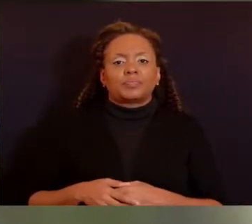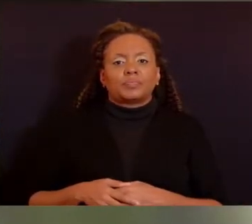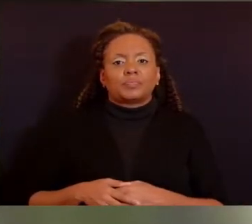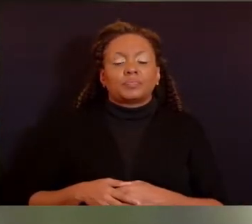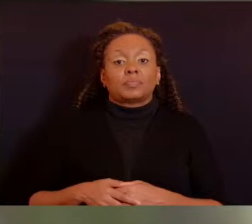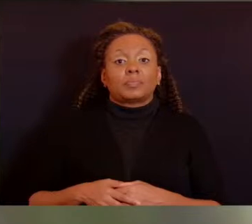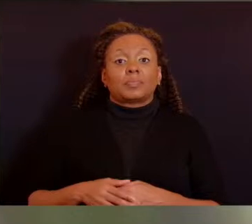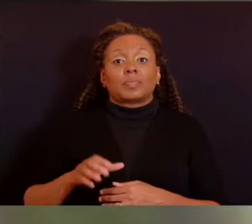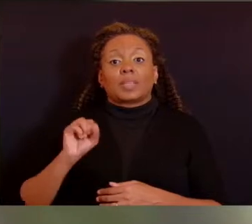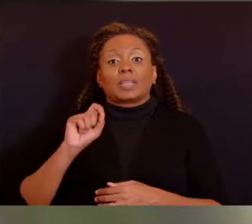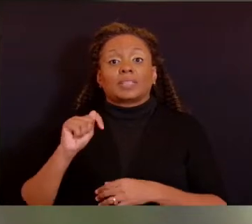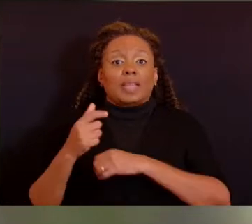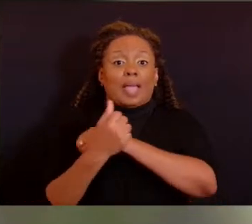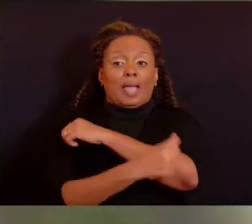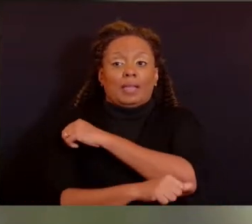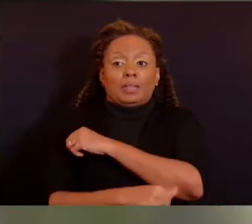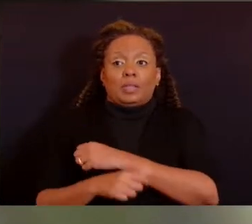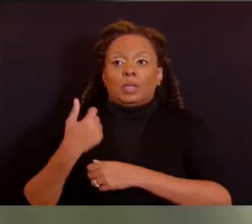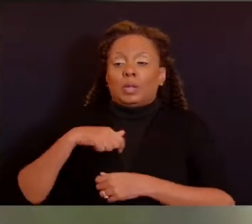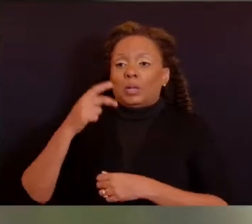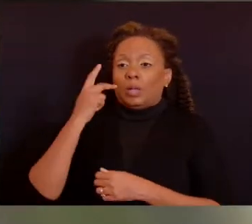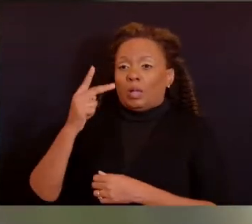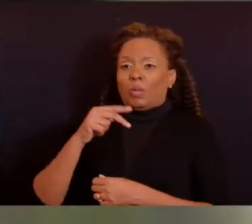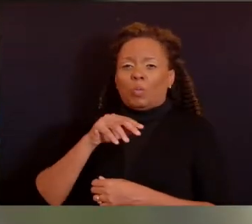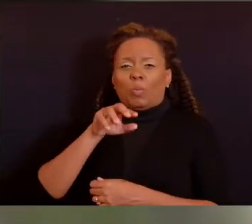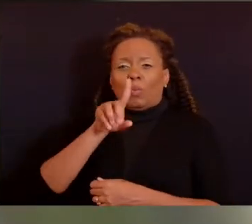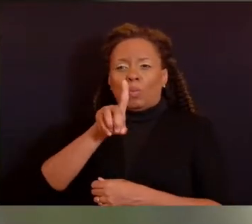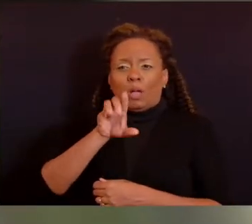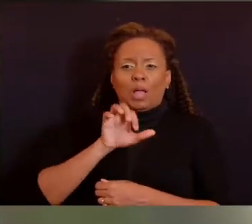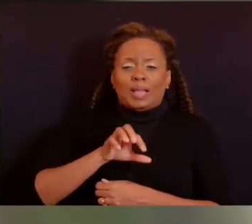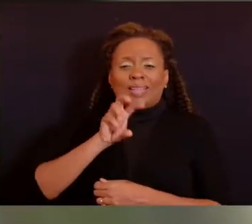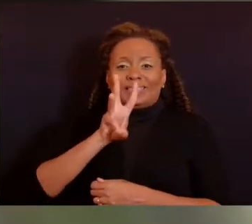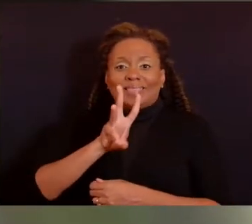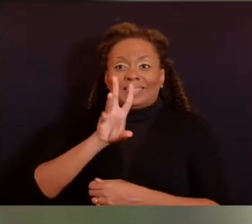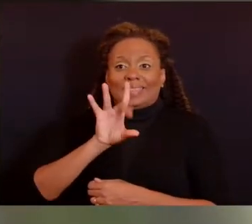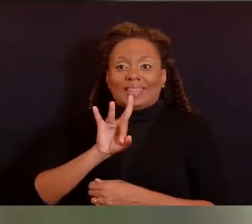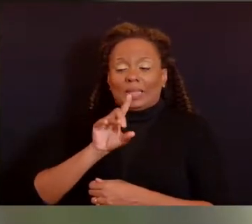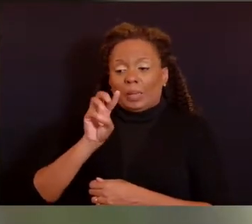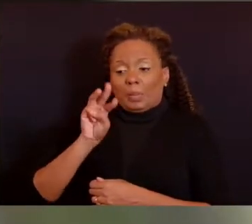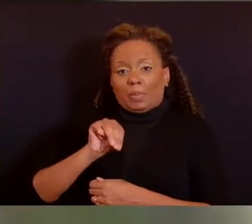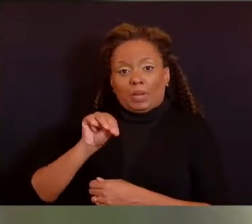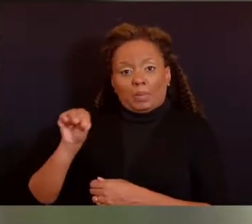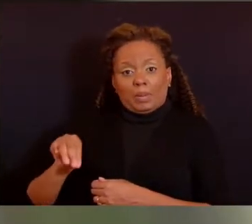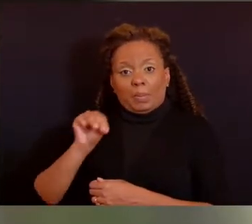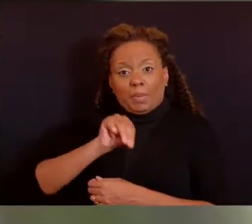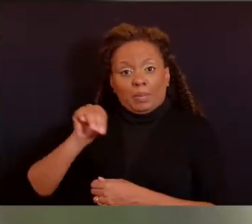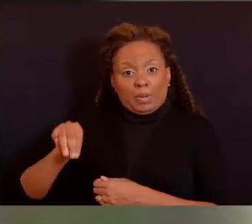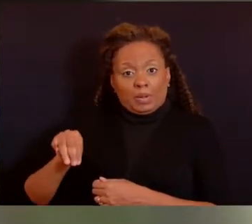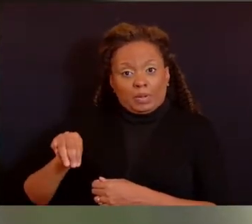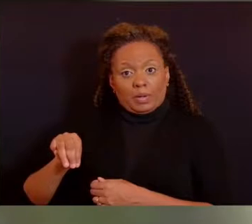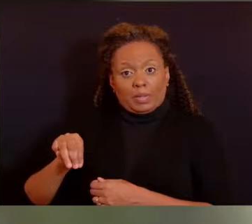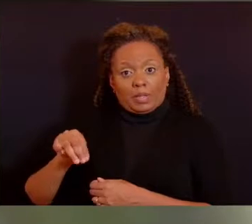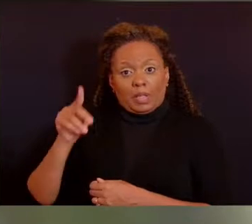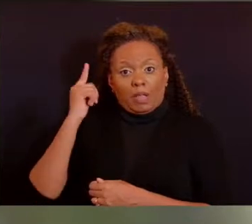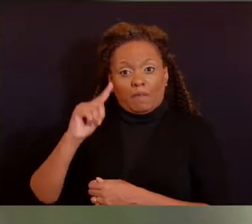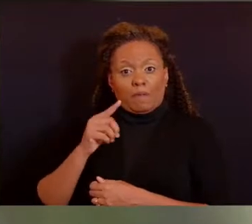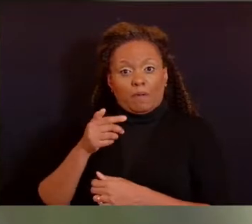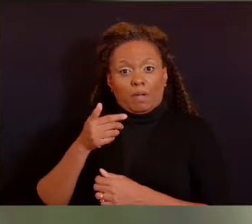St. Andrew recorded rainfall rates of 168 millimeters per hour, and that's very intense.